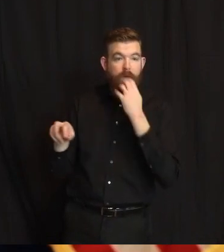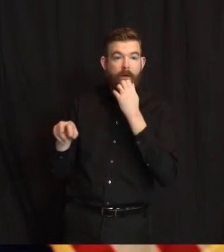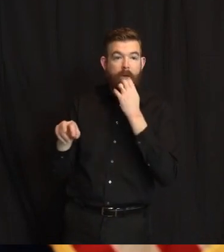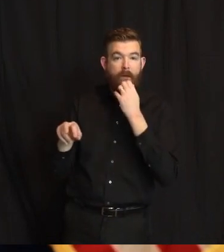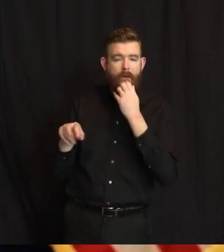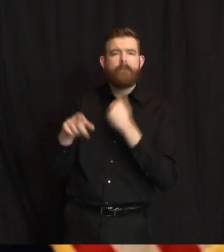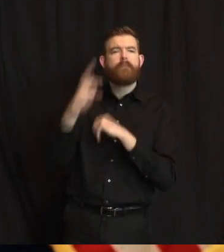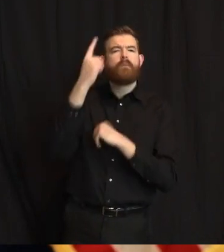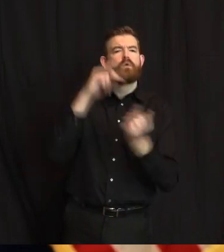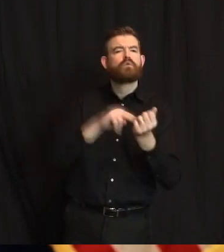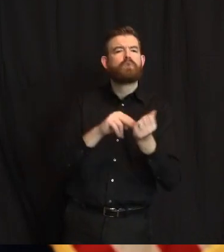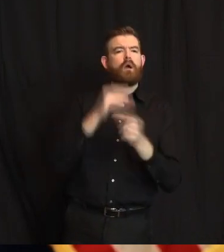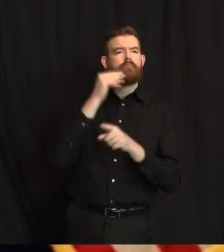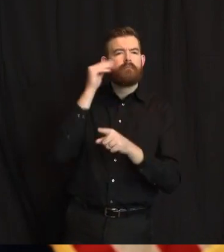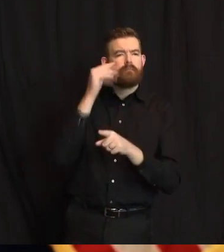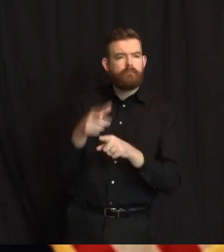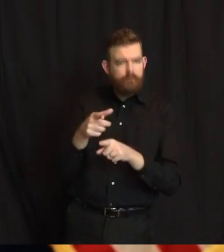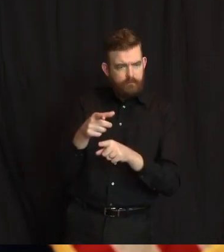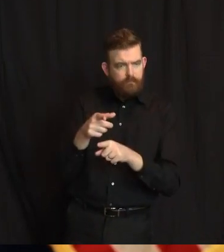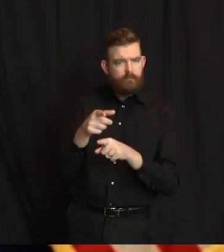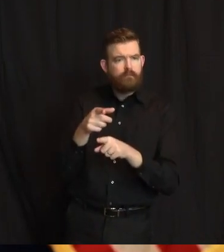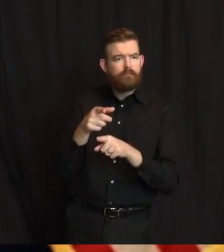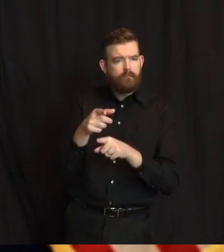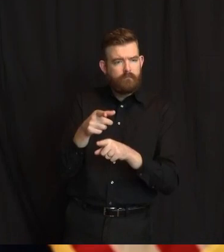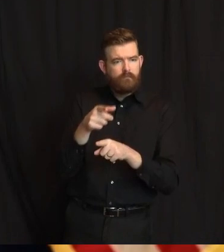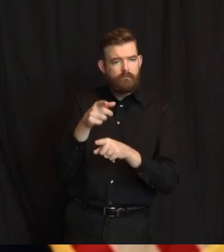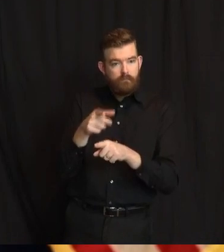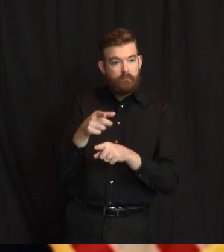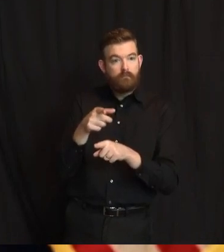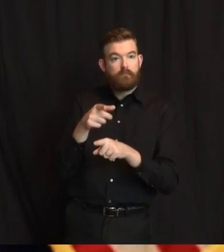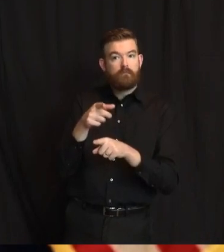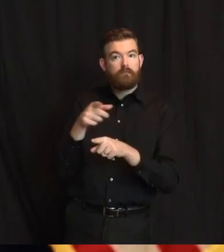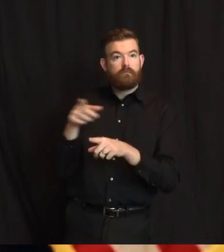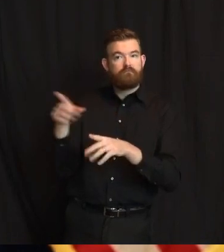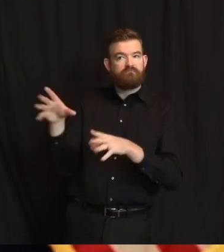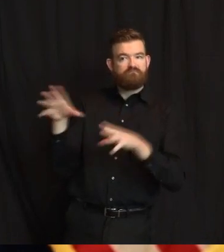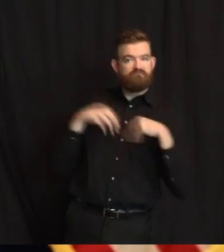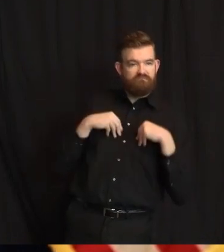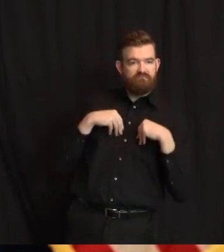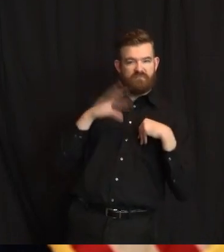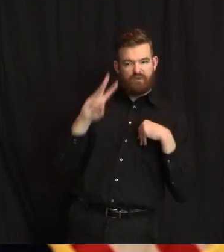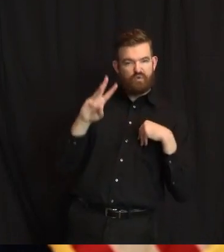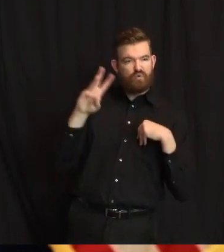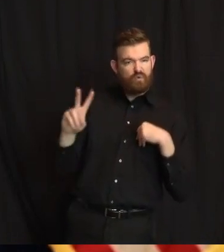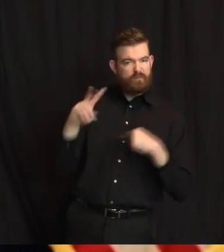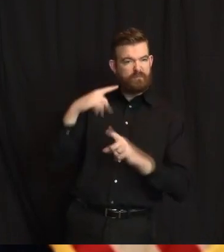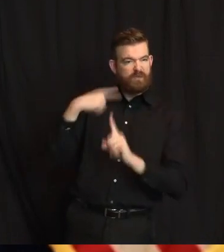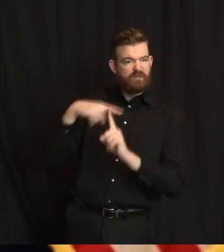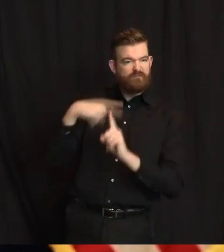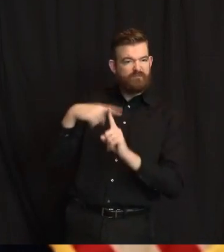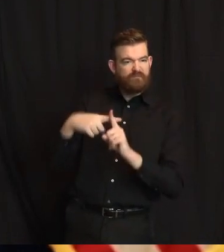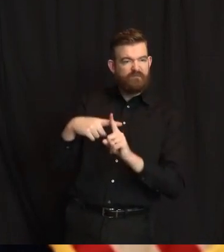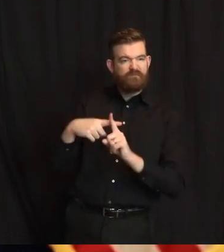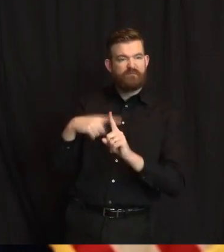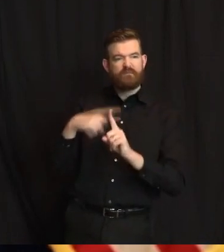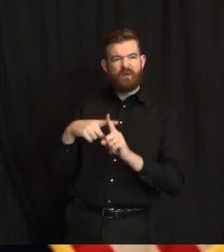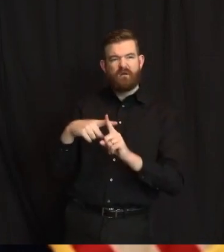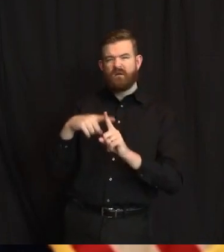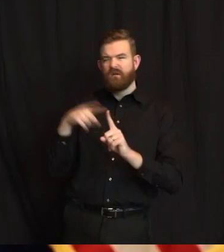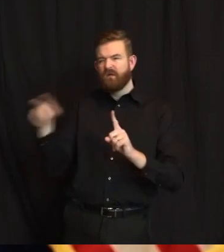asked to another 50 from Somerset. I termed them all down because we do not have the staff available to handle